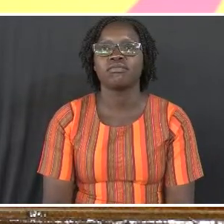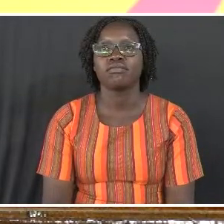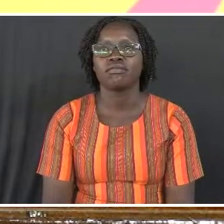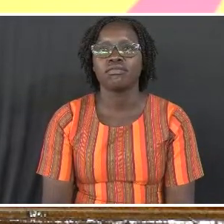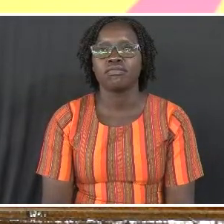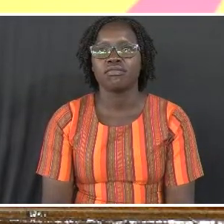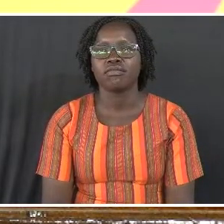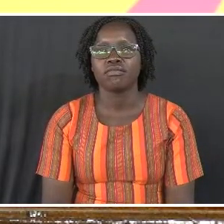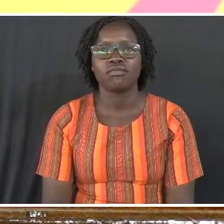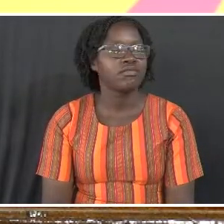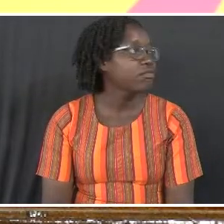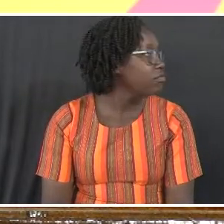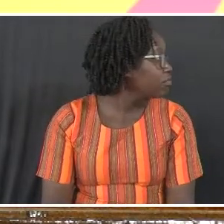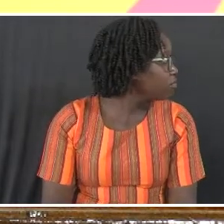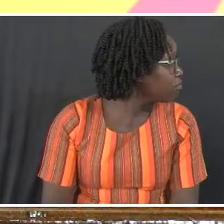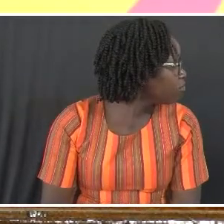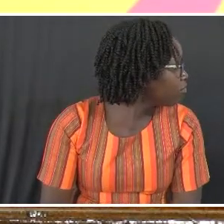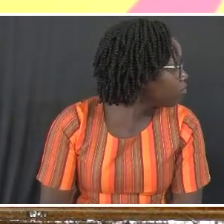Ellen?